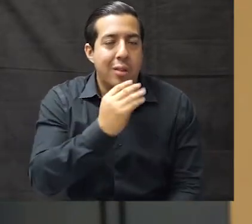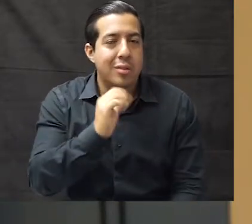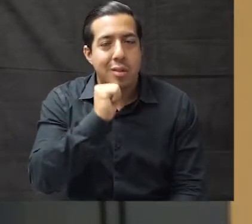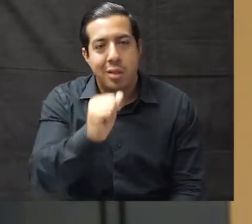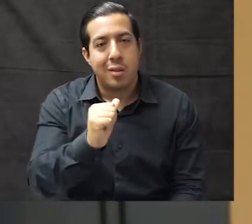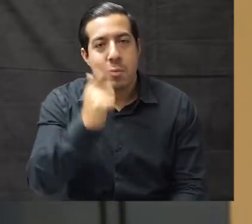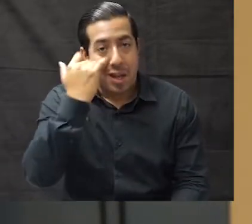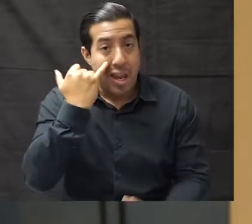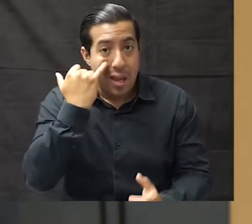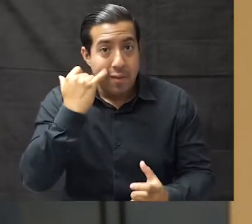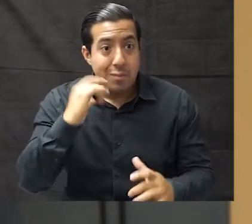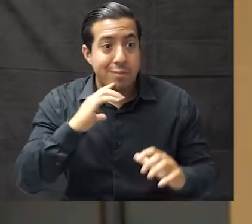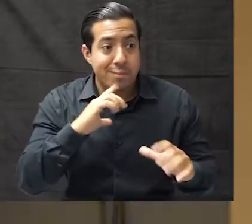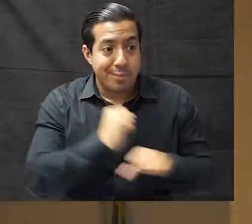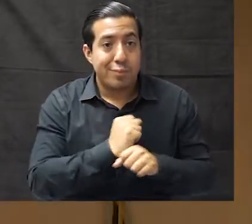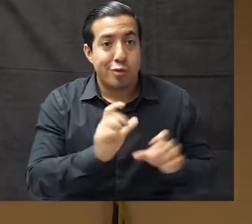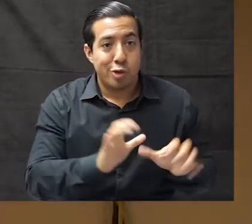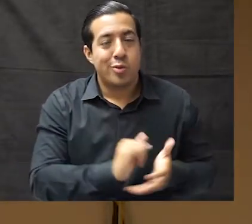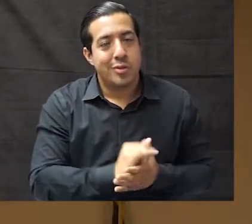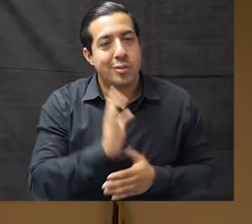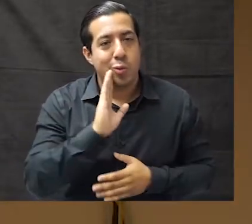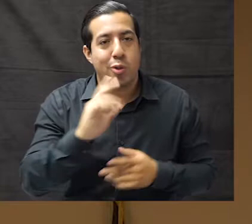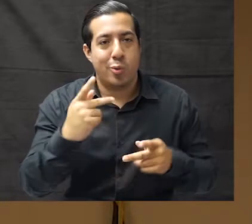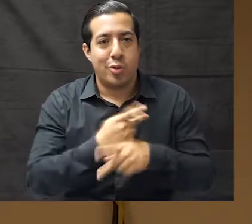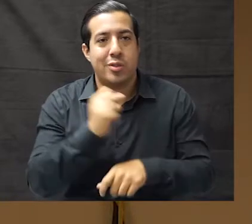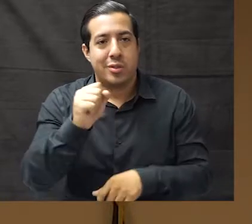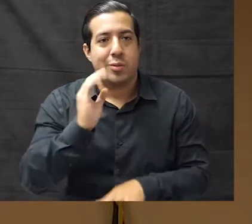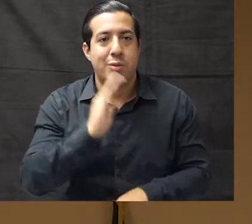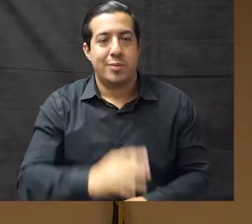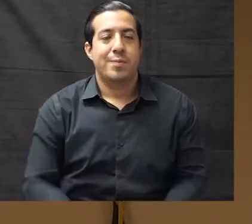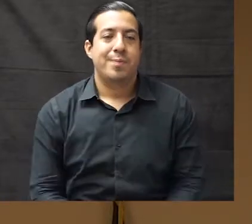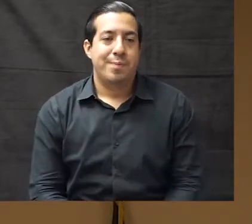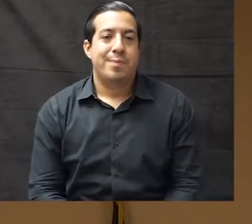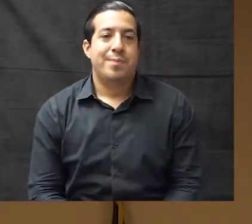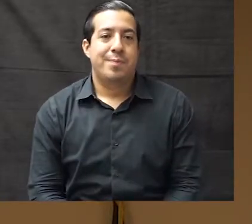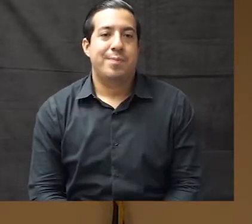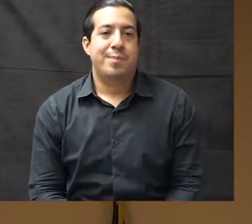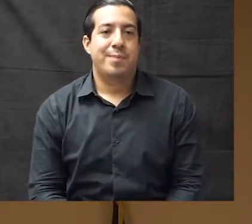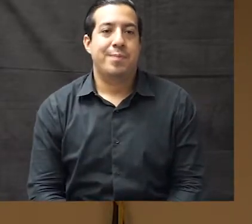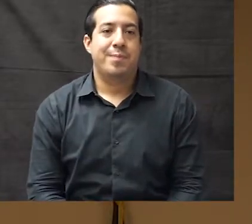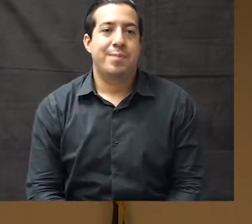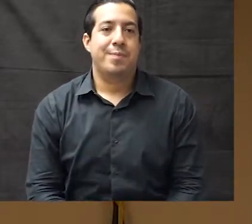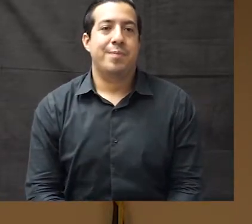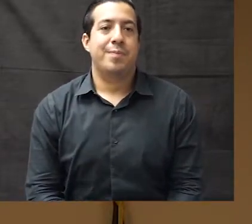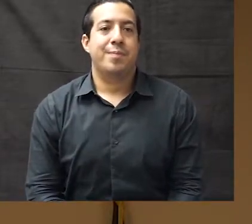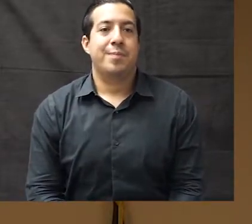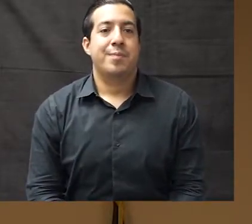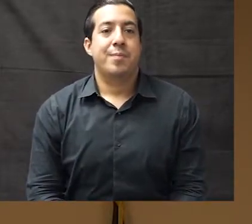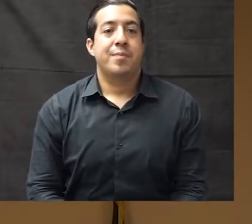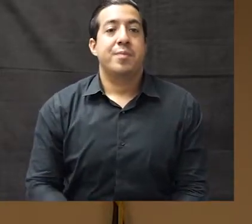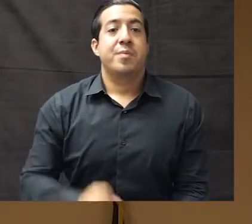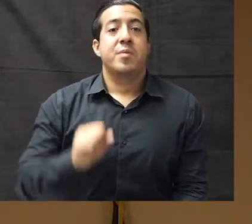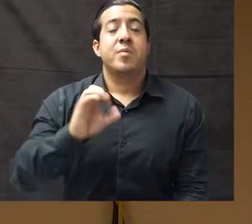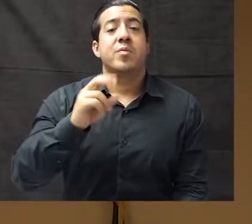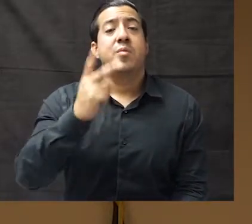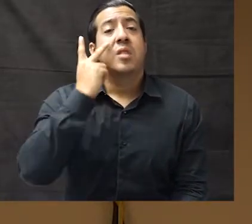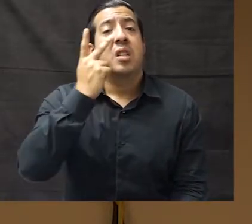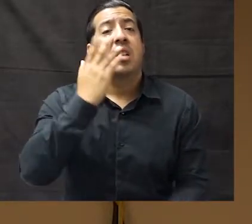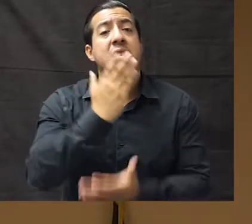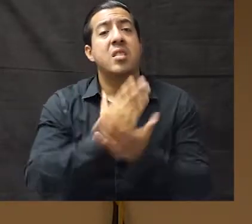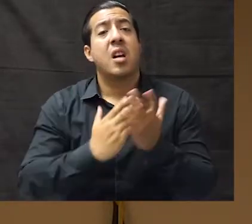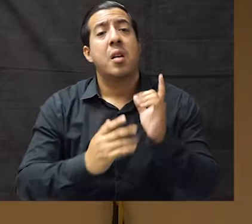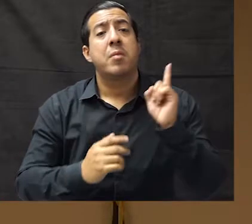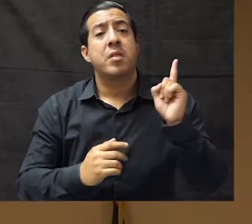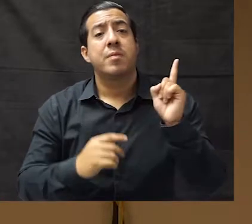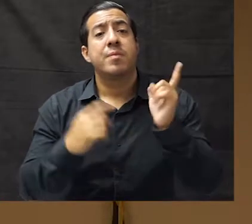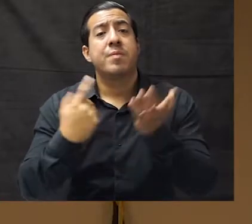advance, please. This is one of the field tests that's used for cocaine. So there's one that's, you can see the blue in there, that's cocaine that's reacting in it, and that's the color that